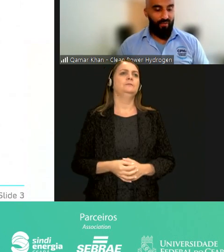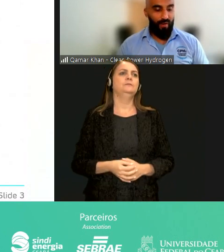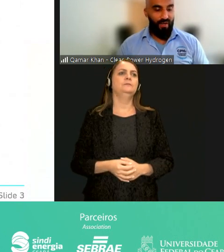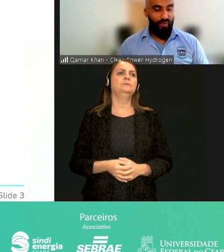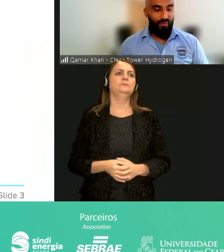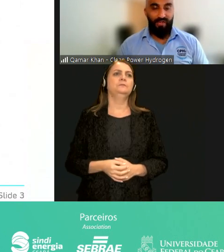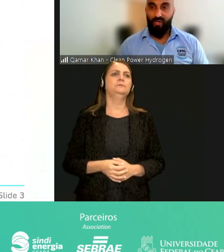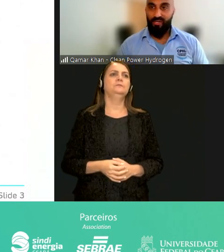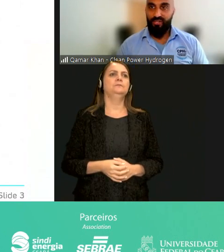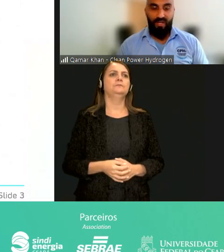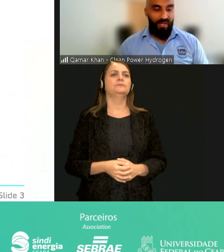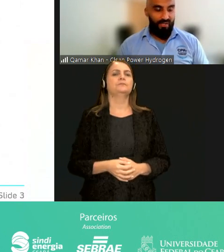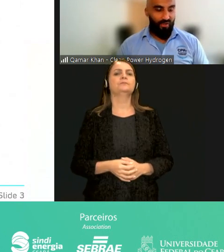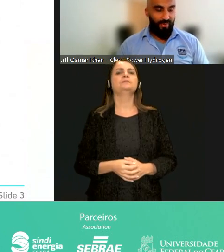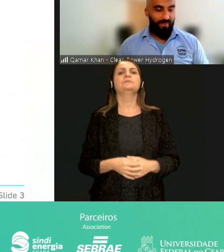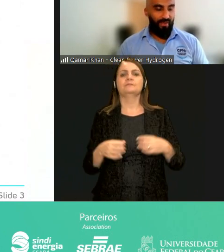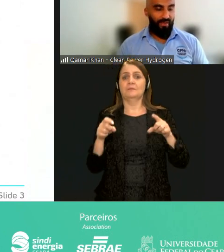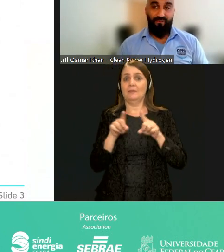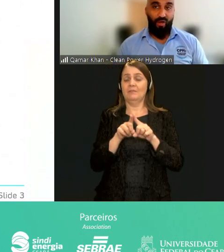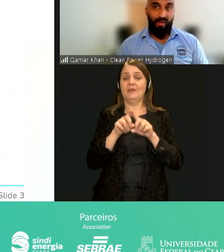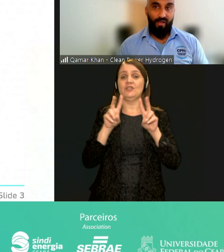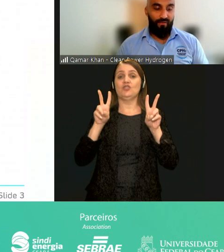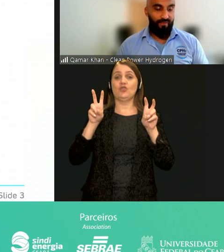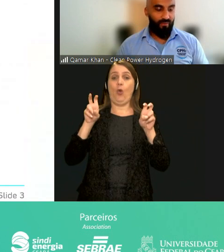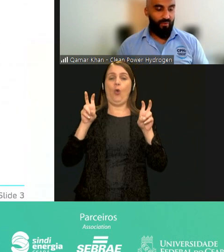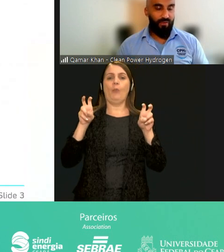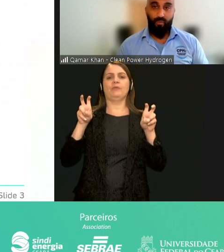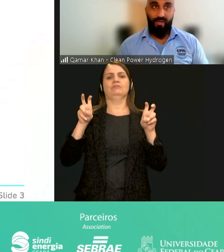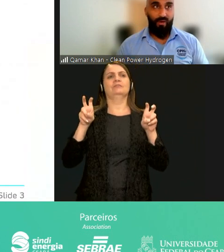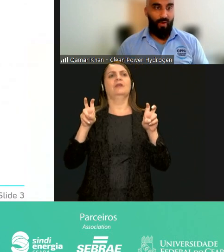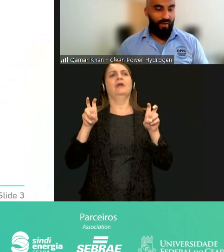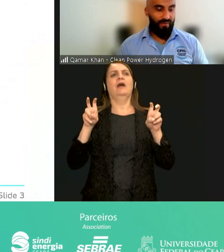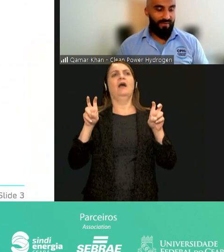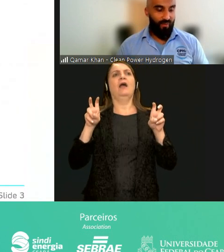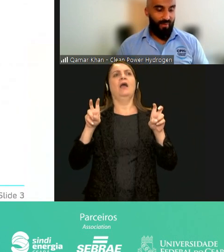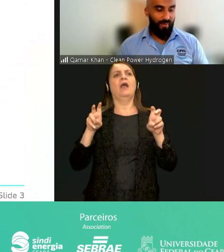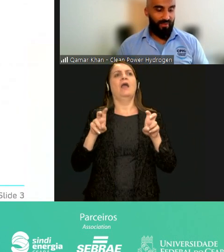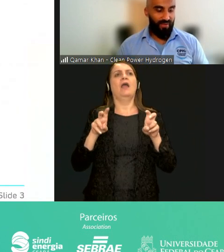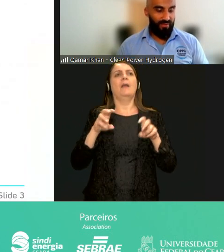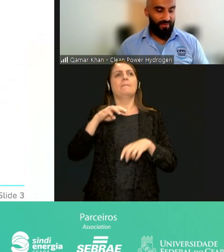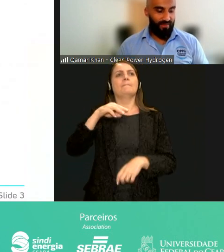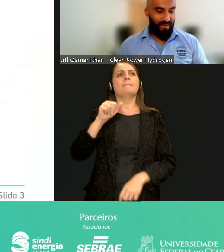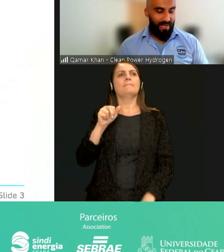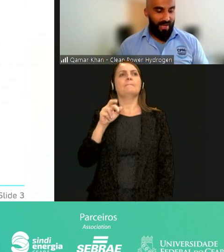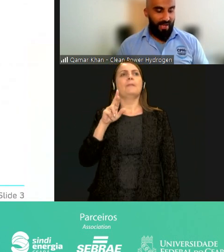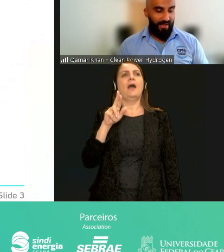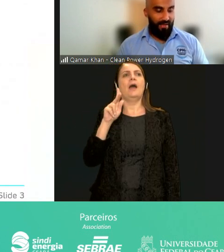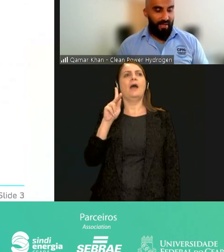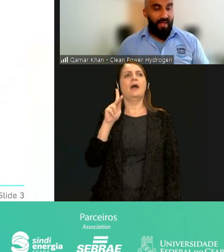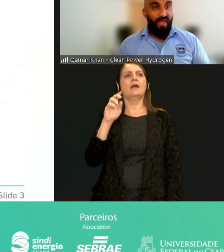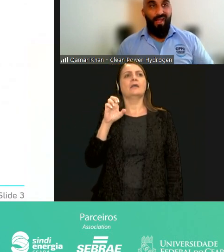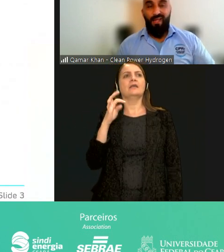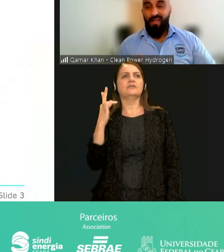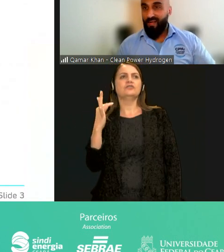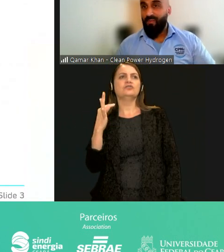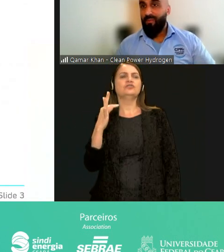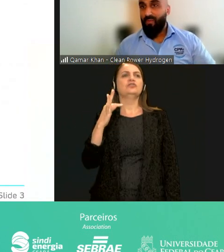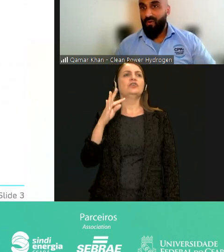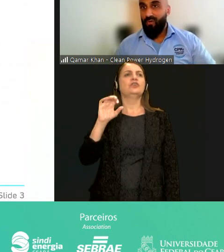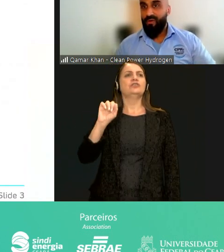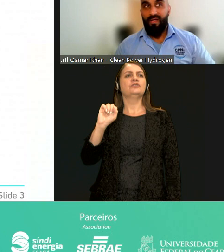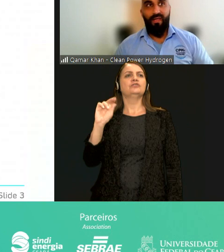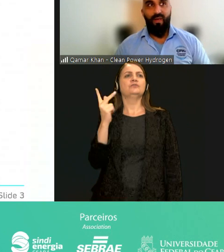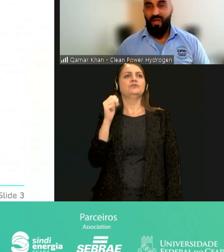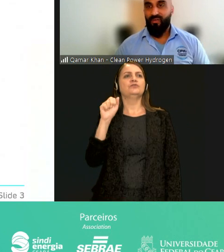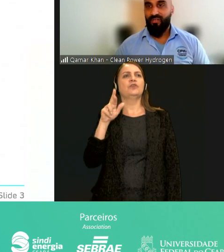naturally, we're a new technology, so people have not heard of us, they weren't aware of us. Now people are starting to learn a little bit